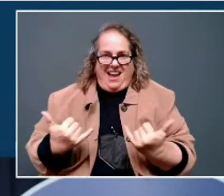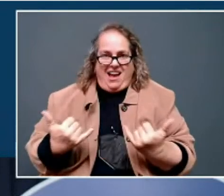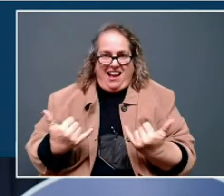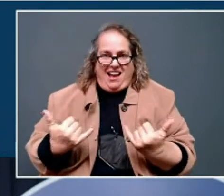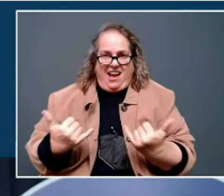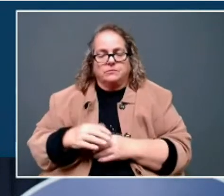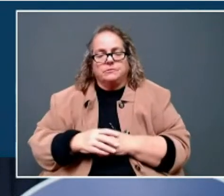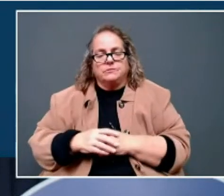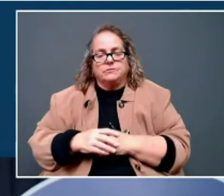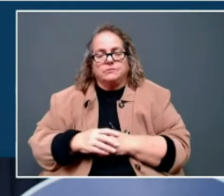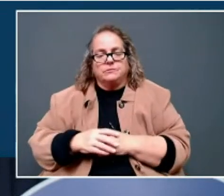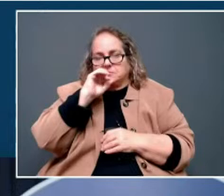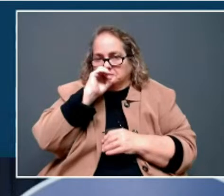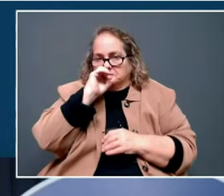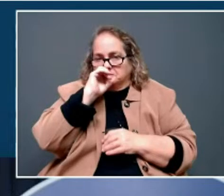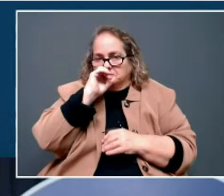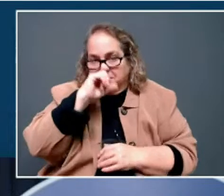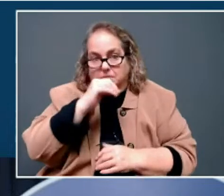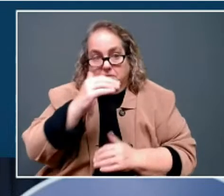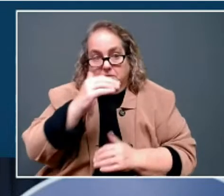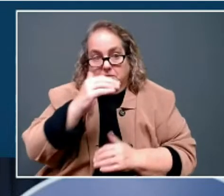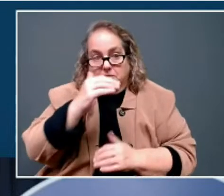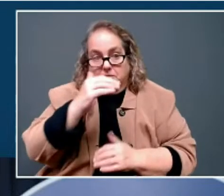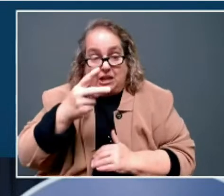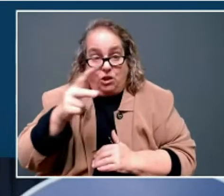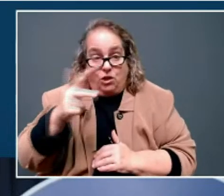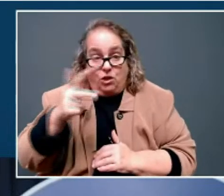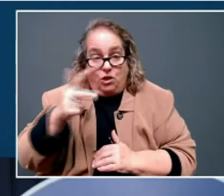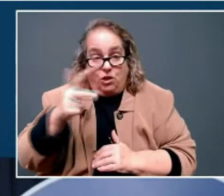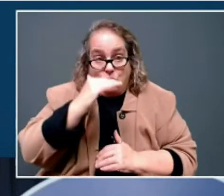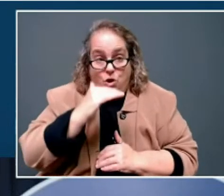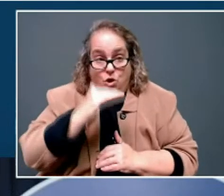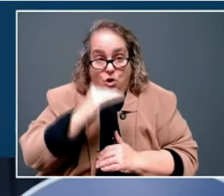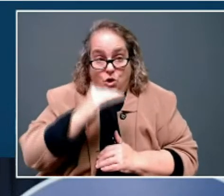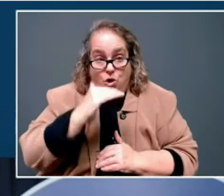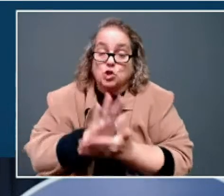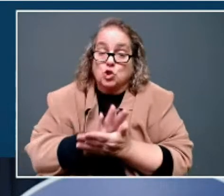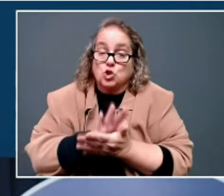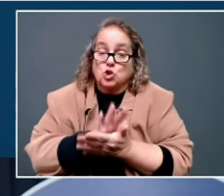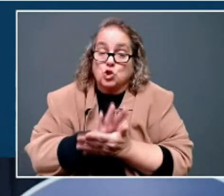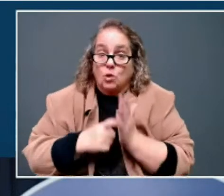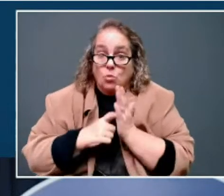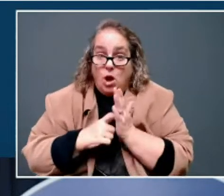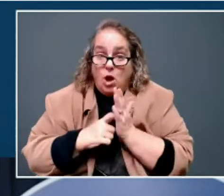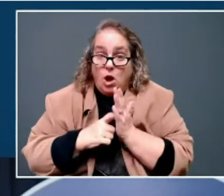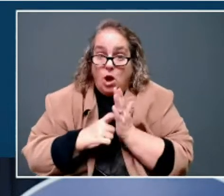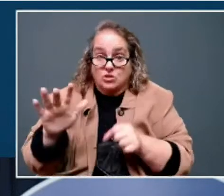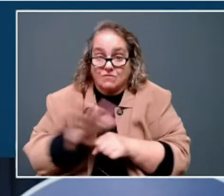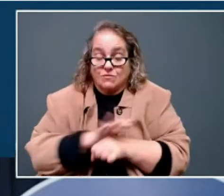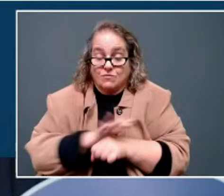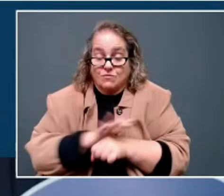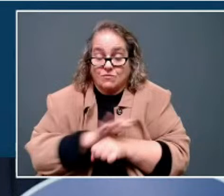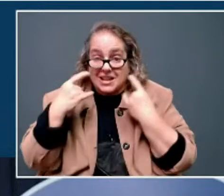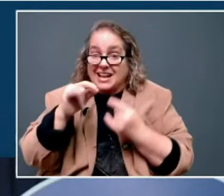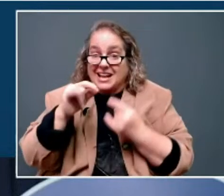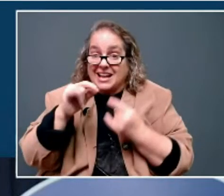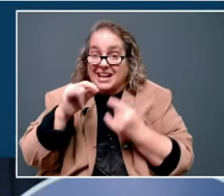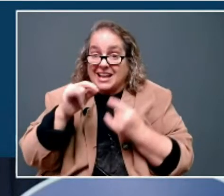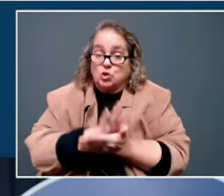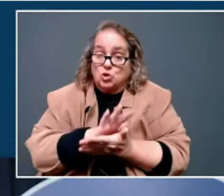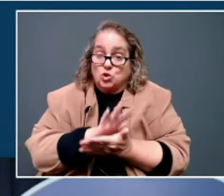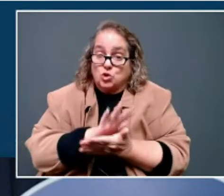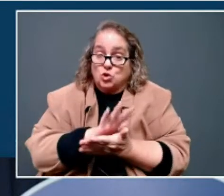rows on this table here, if a school requires universal masking, so if a school requires universal masking,